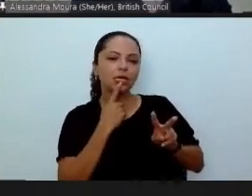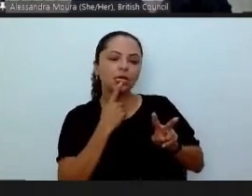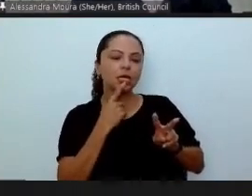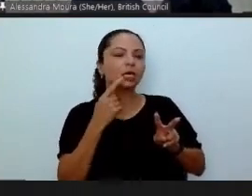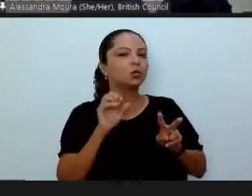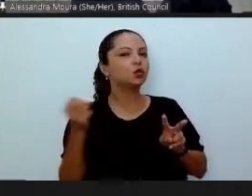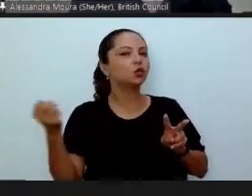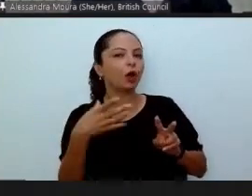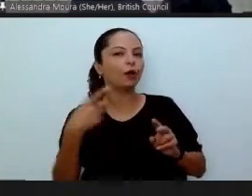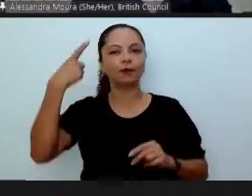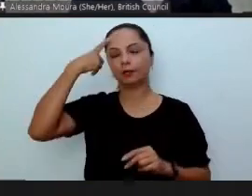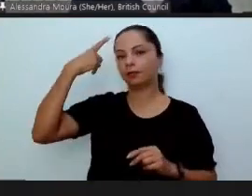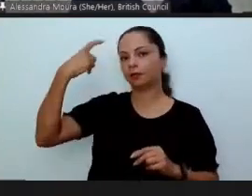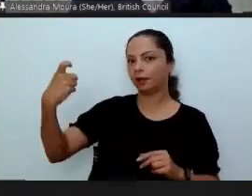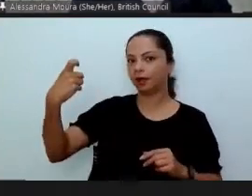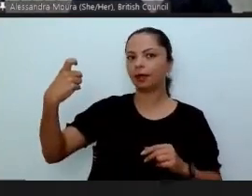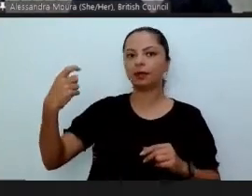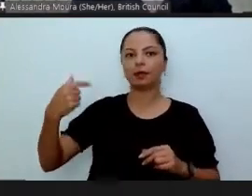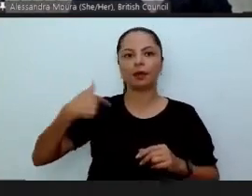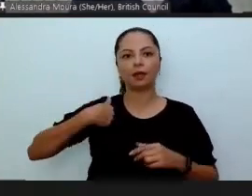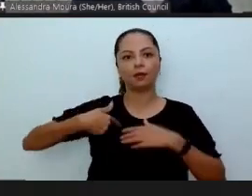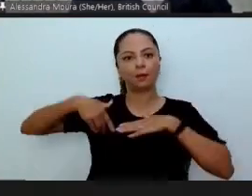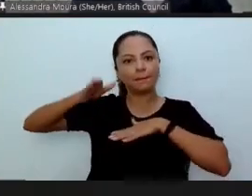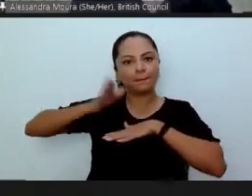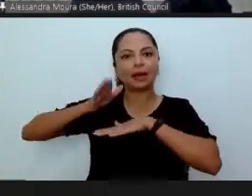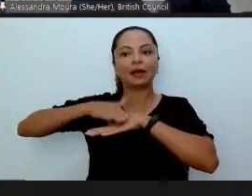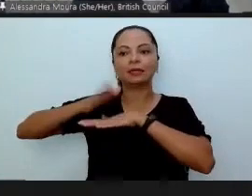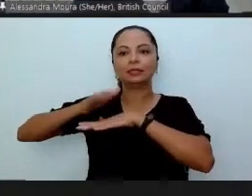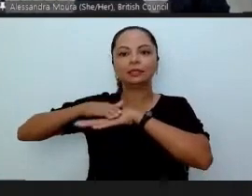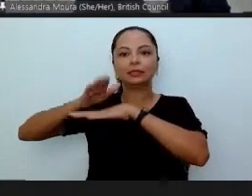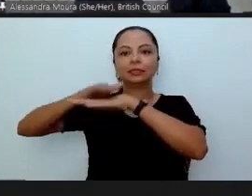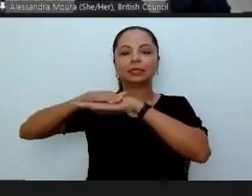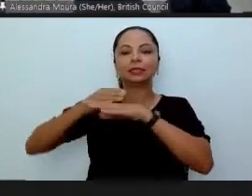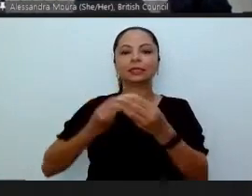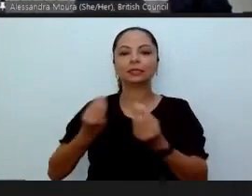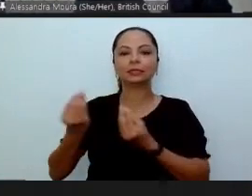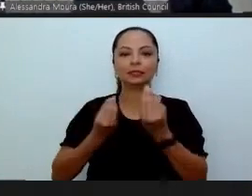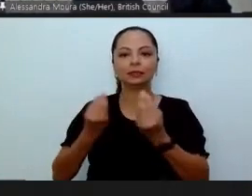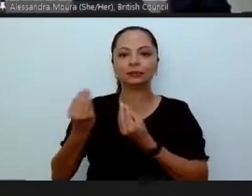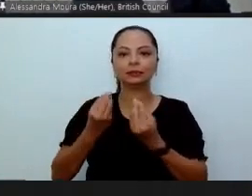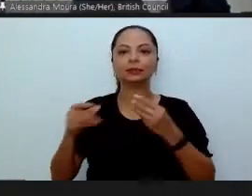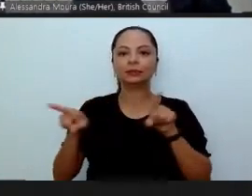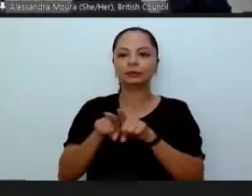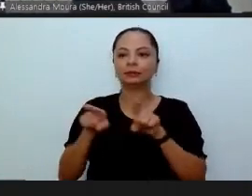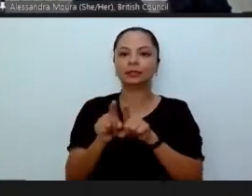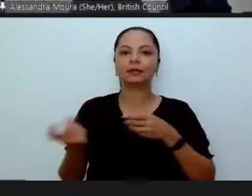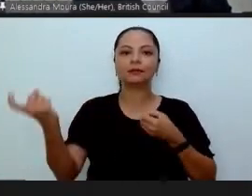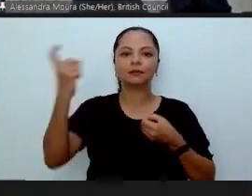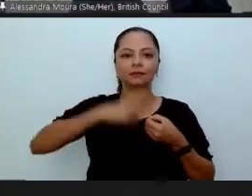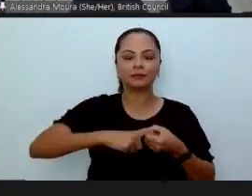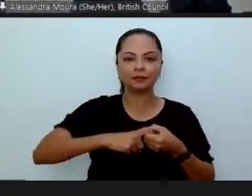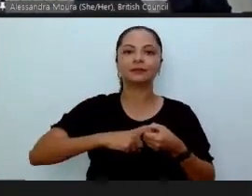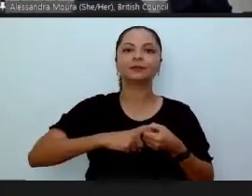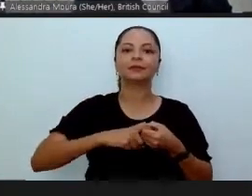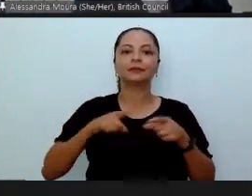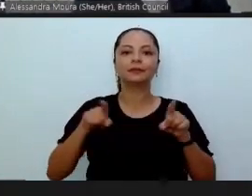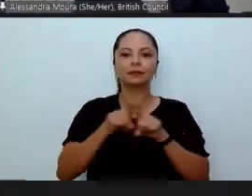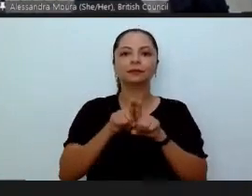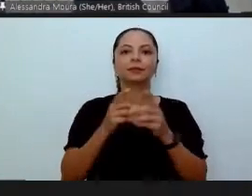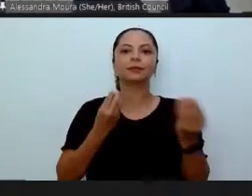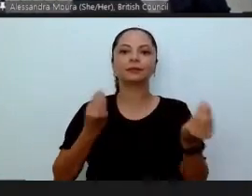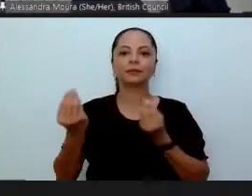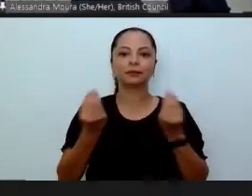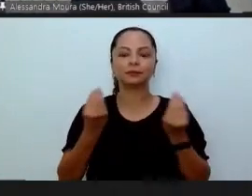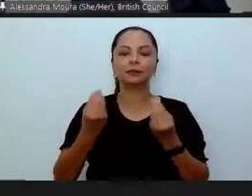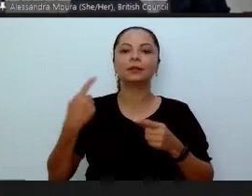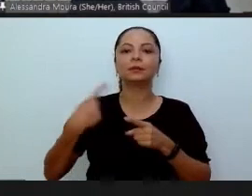then reflecting what you've done and changed, and then we're back to noticing again. If you make a change in your classroom, be open